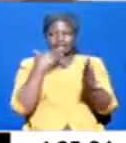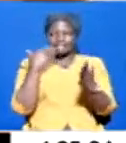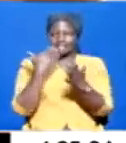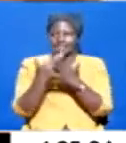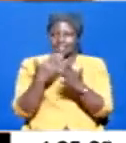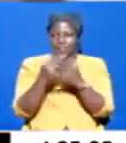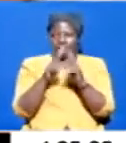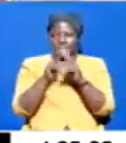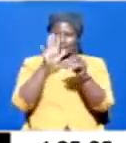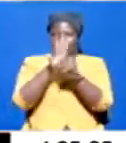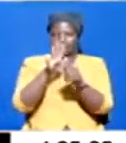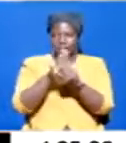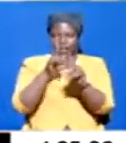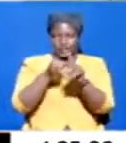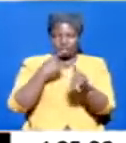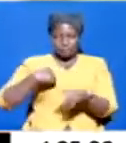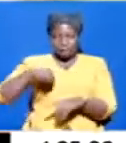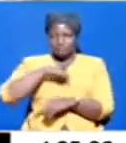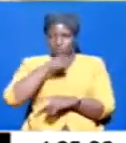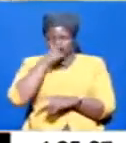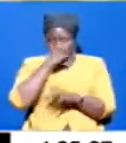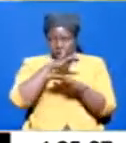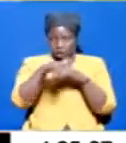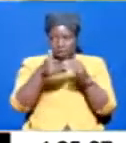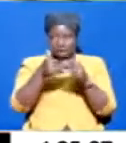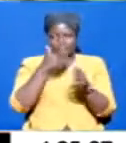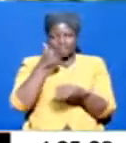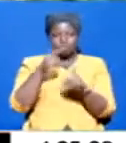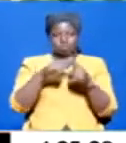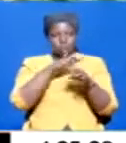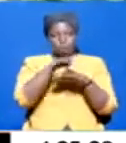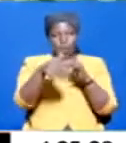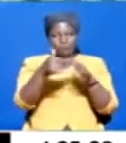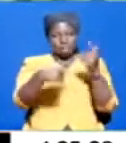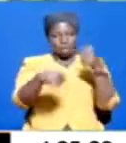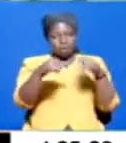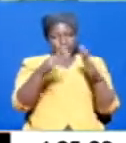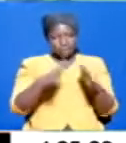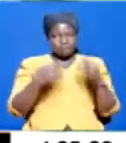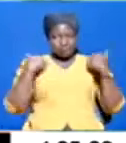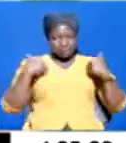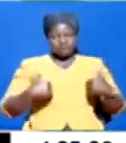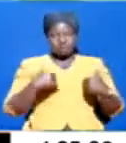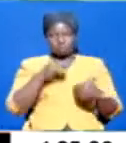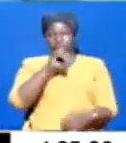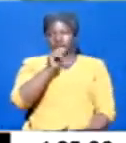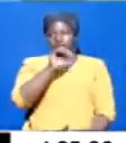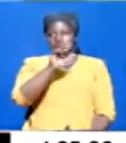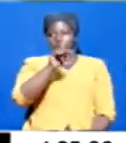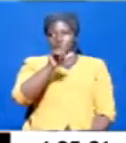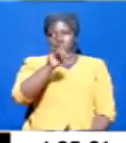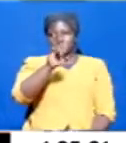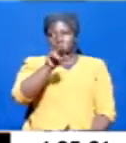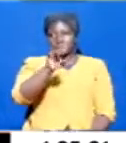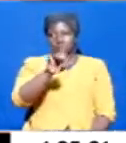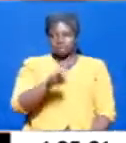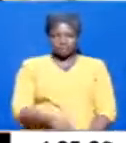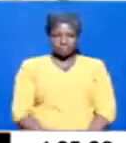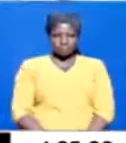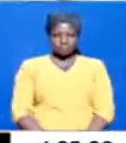Thank you very much. Well, from us, we wish all the best to all the contestants. My name is Jacqueline Masharia. Back to you in studio.